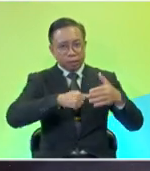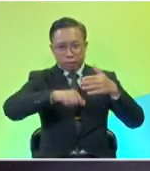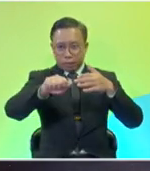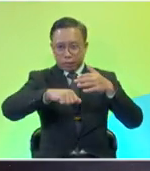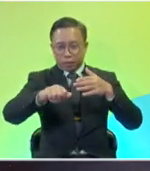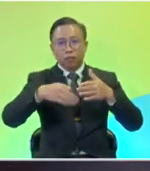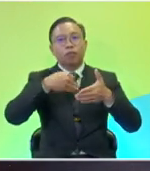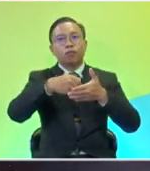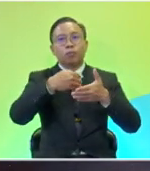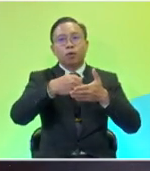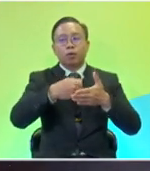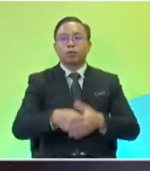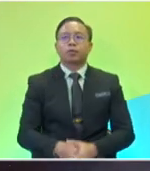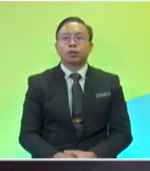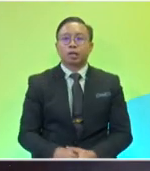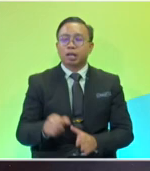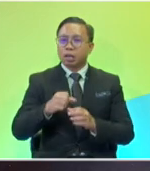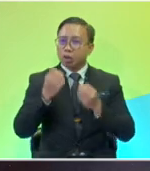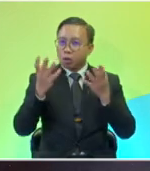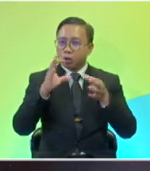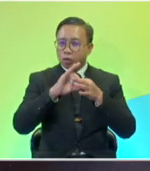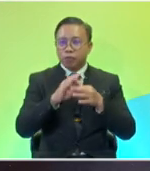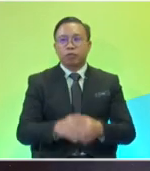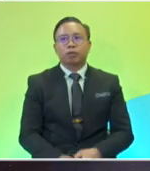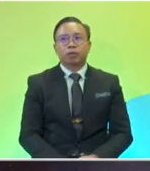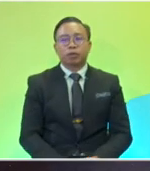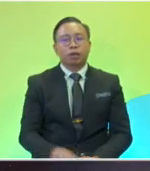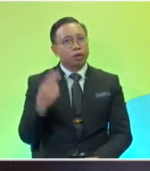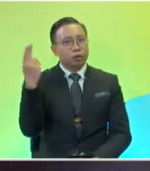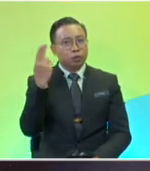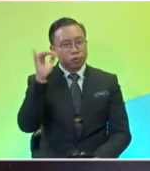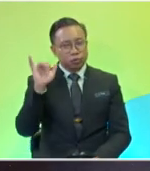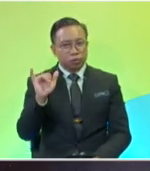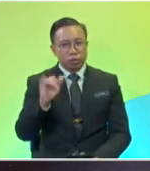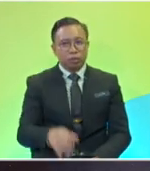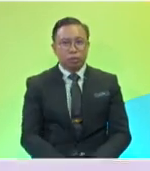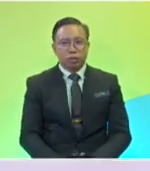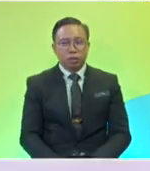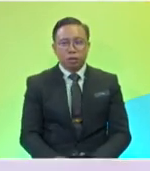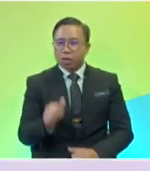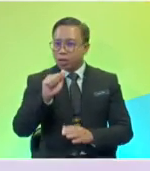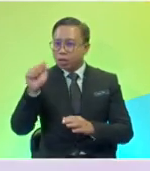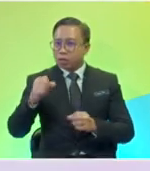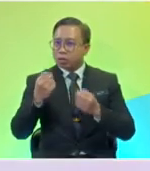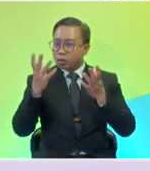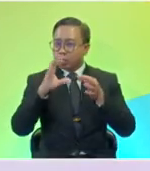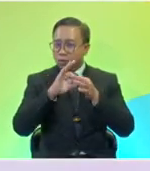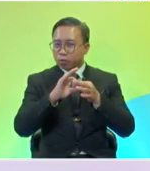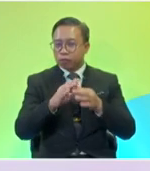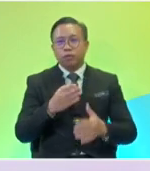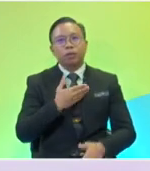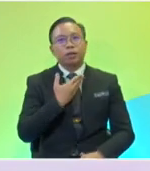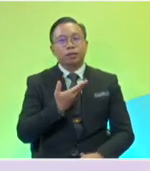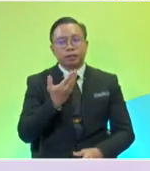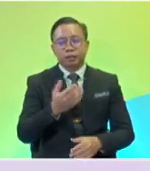football. Yep. Right. There's a lot of activities you can do there. Park is usually very exciting. Yes. You get to sweat a lot. It's also very healthy, right, teacher?